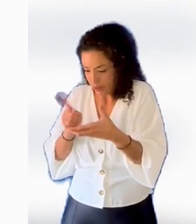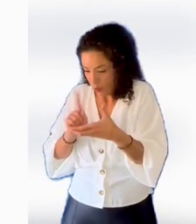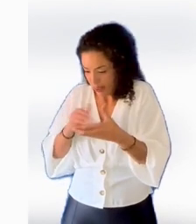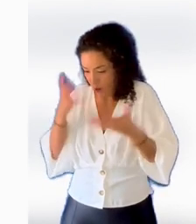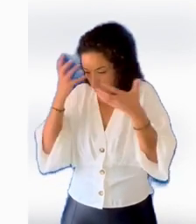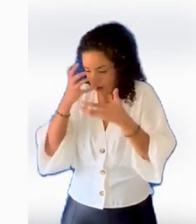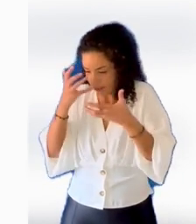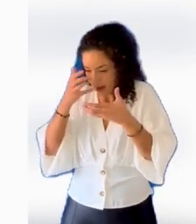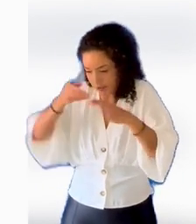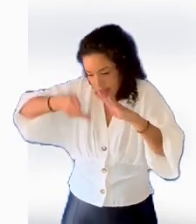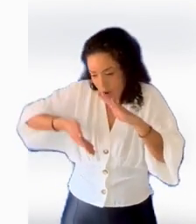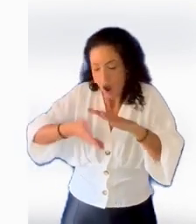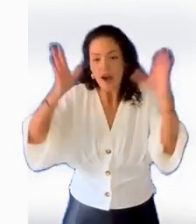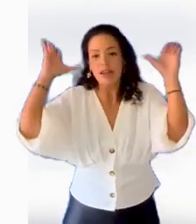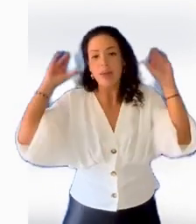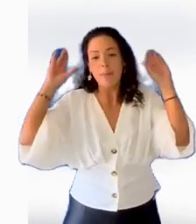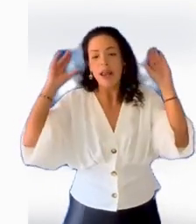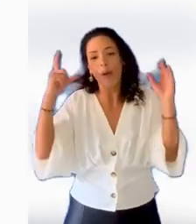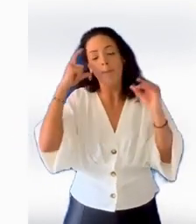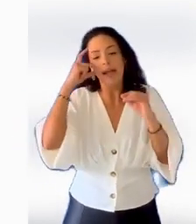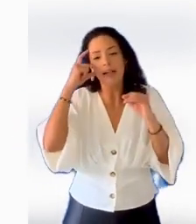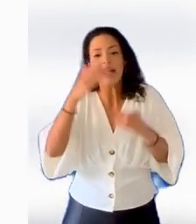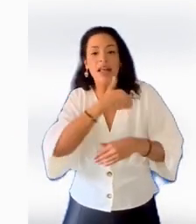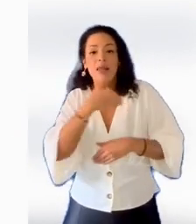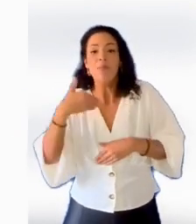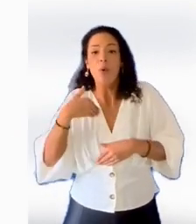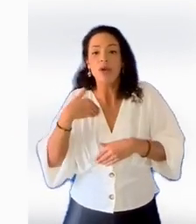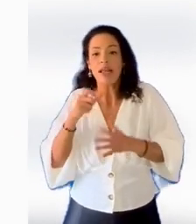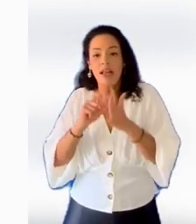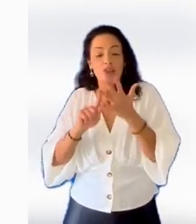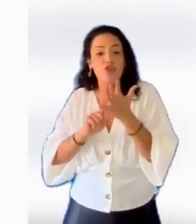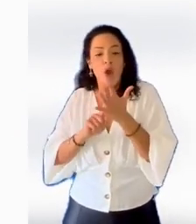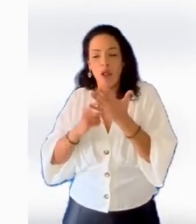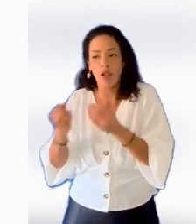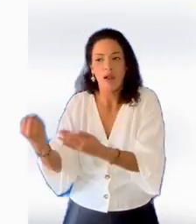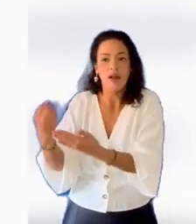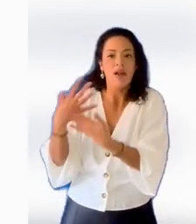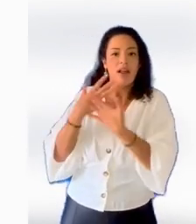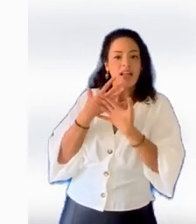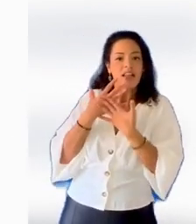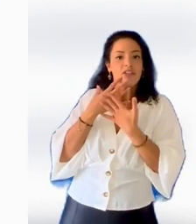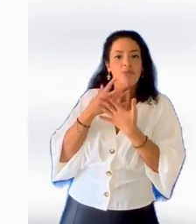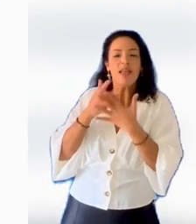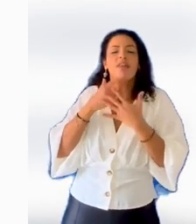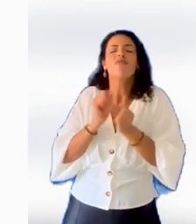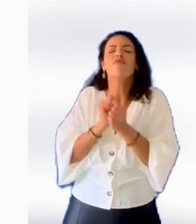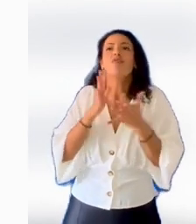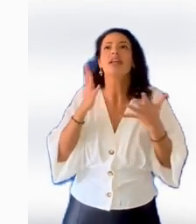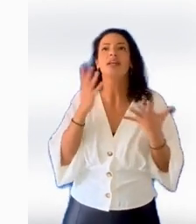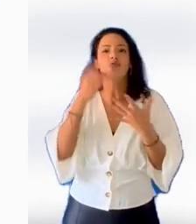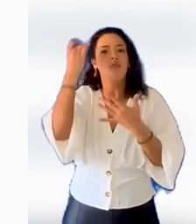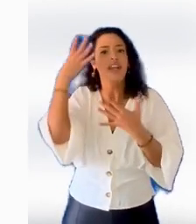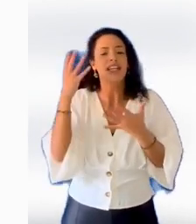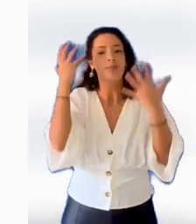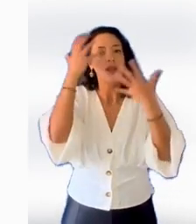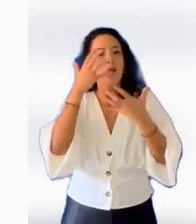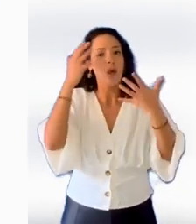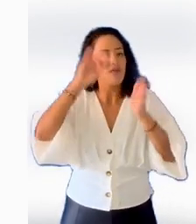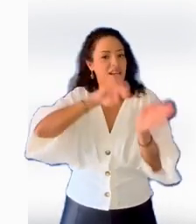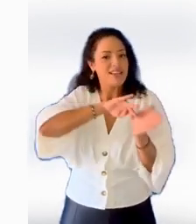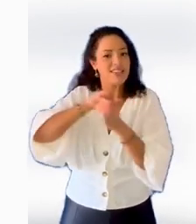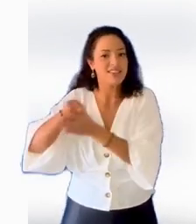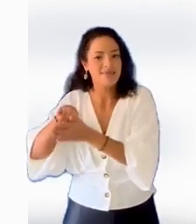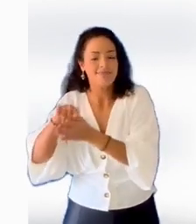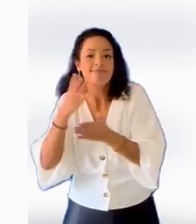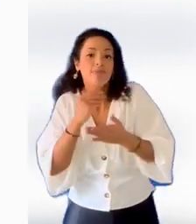pillows when they go to bed at night. By morning, the dolls have gifted them with the wisdom and knowledge to eliminate their worries. Whilst worry dolls are often used